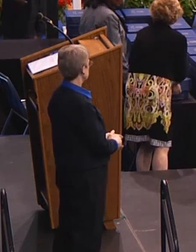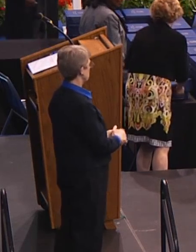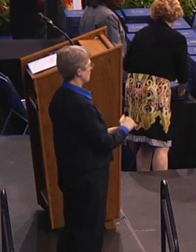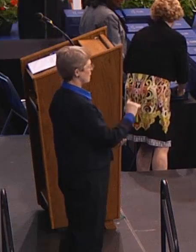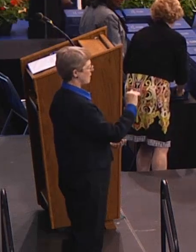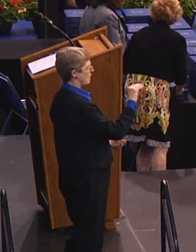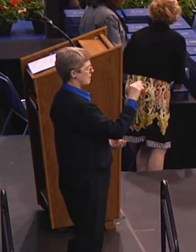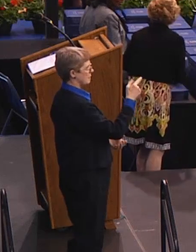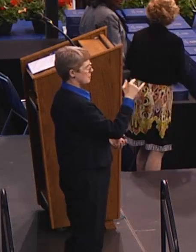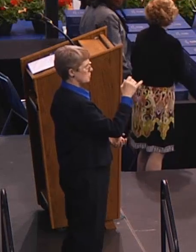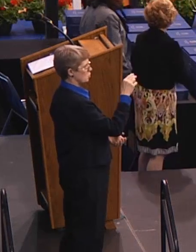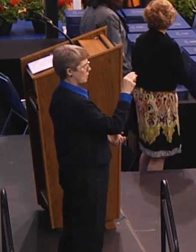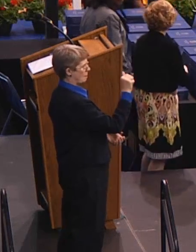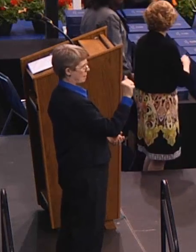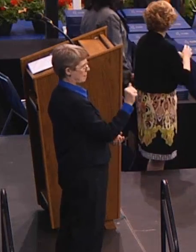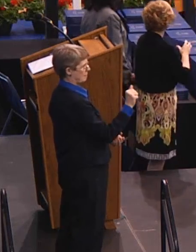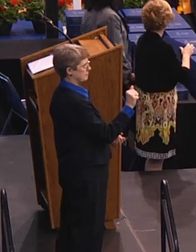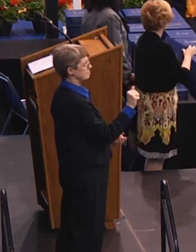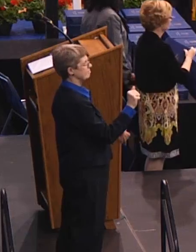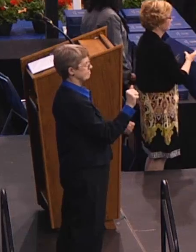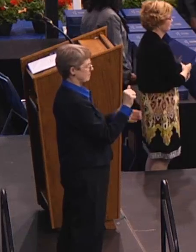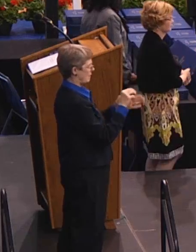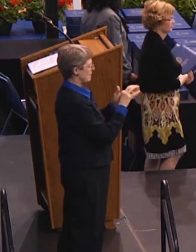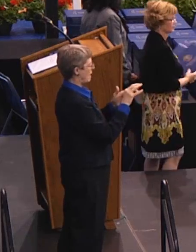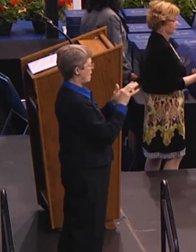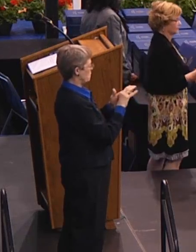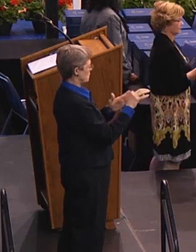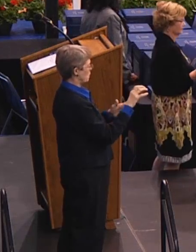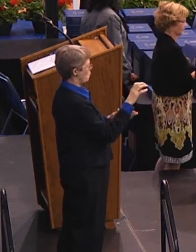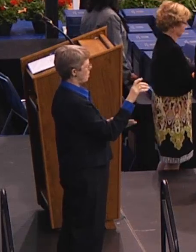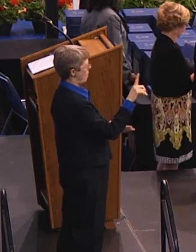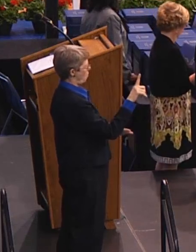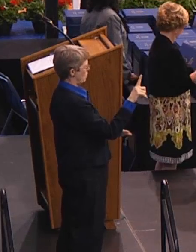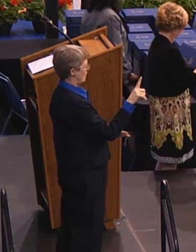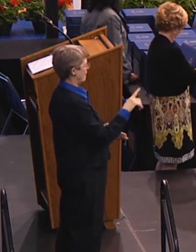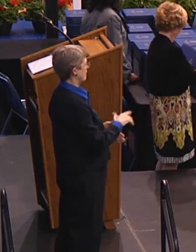Angelina Ofe Gia, Accounting, cum laude.